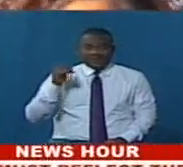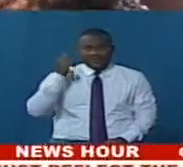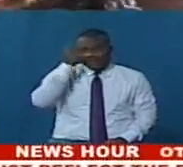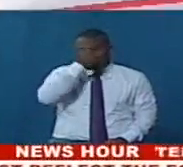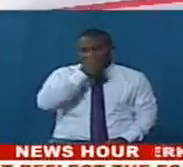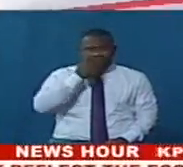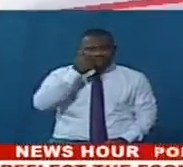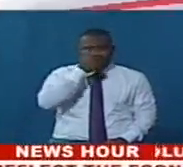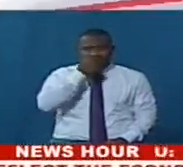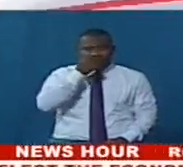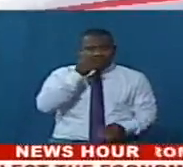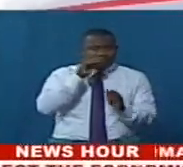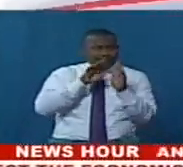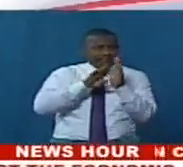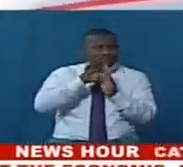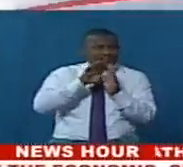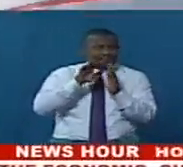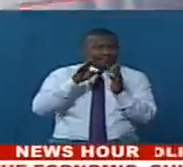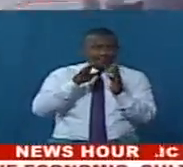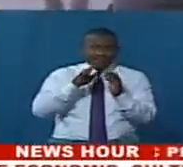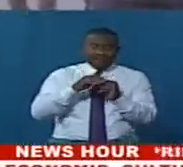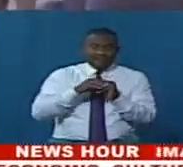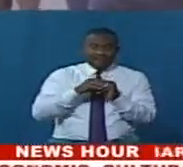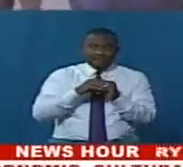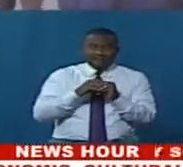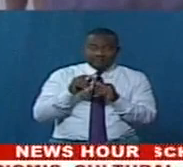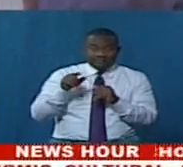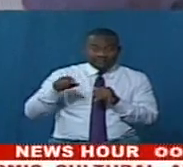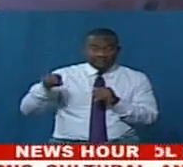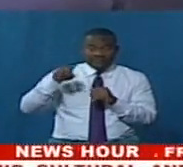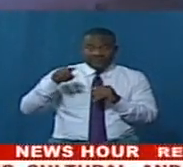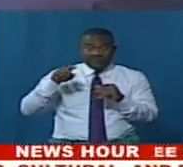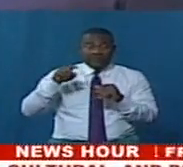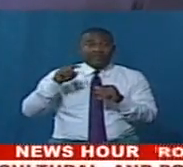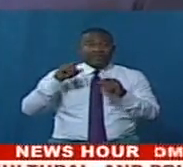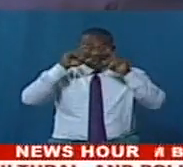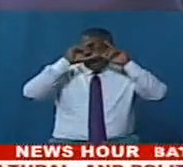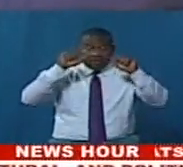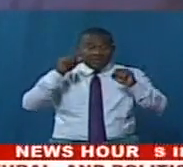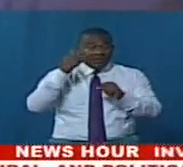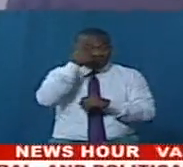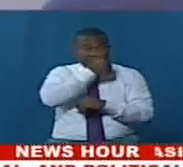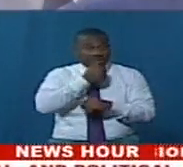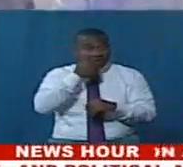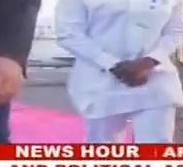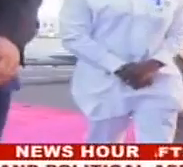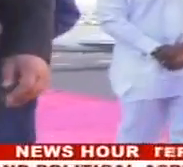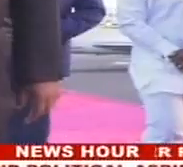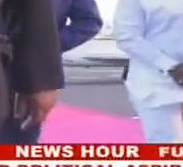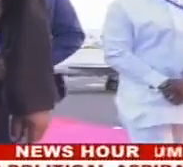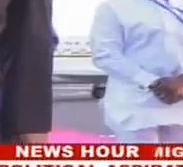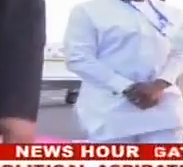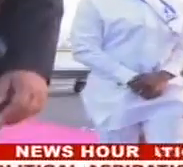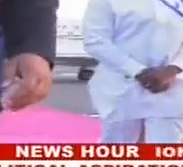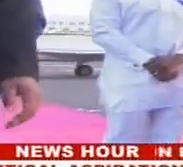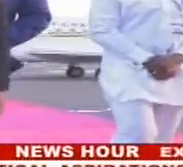sustainable transformation. The leaders are dedicating 2018 to recover all grounds that the continent has lost to corruption.